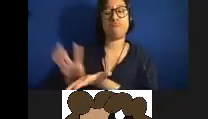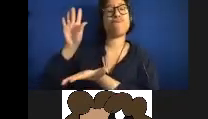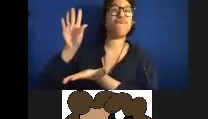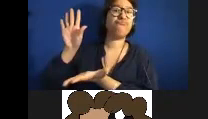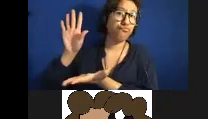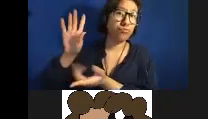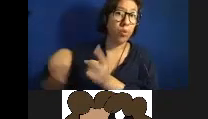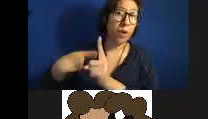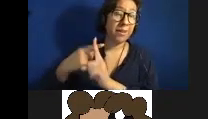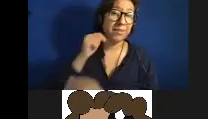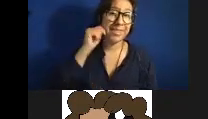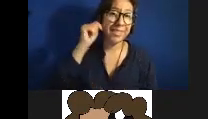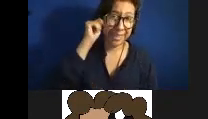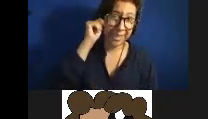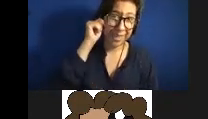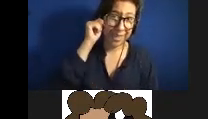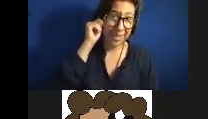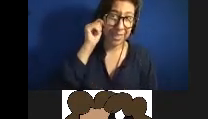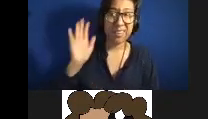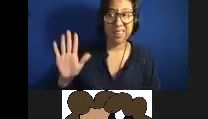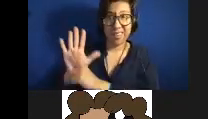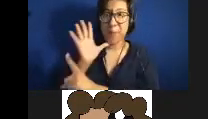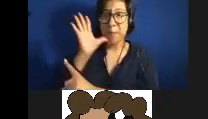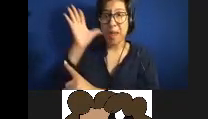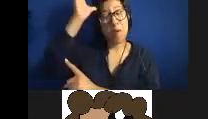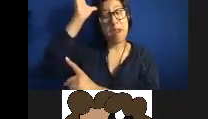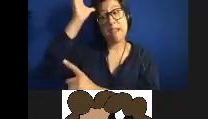teenagers by their own parents, and they weren't